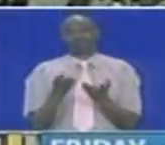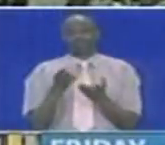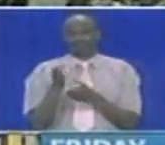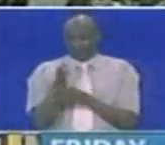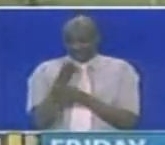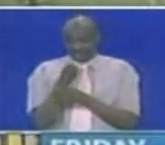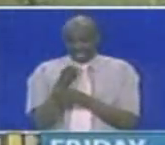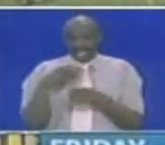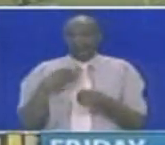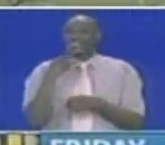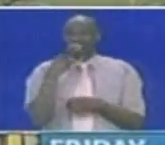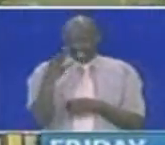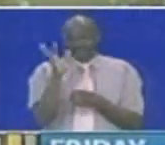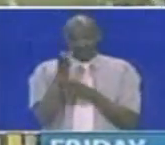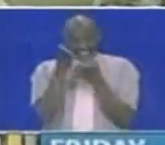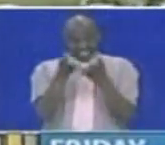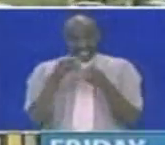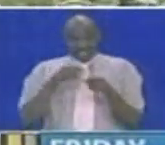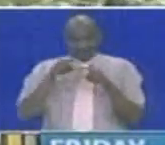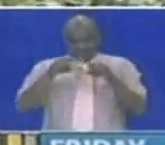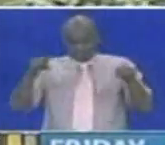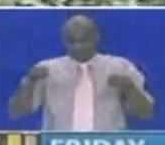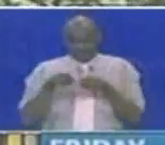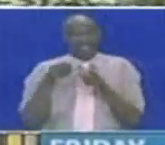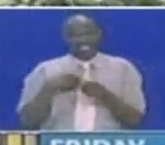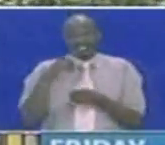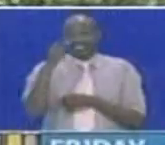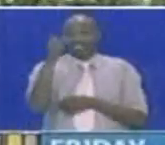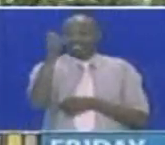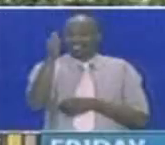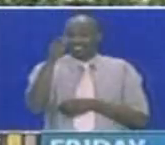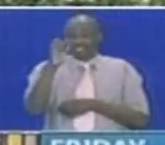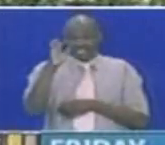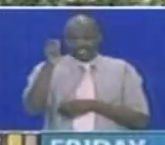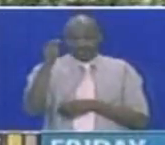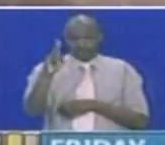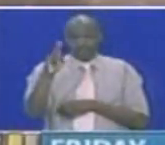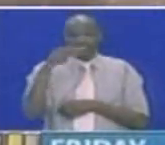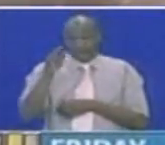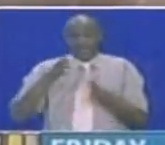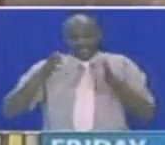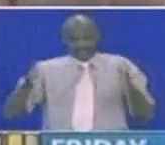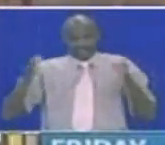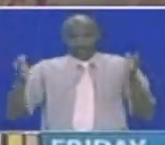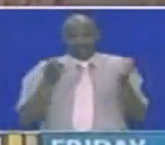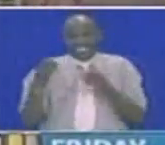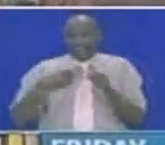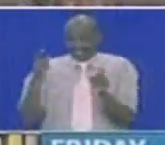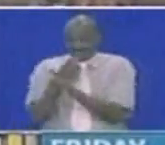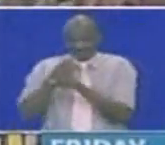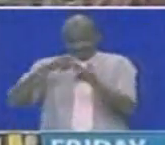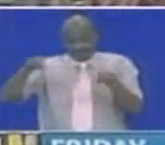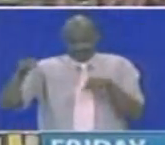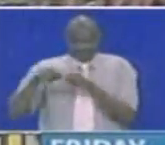has about 300 of them in his only pond in Tetu. He'd have expanded his business by now and perhaps kept more ponds, but lack of a